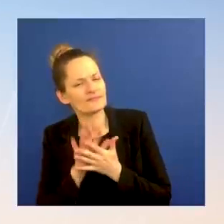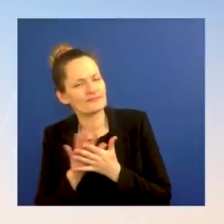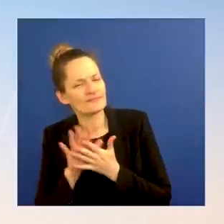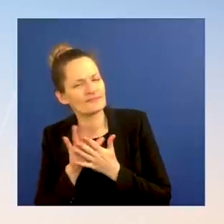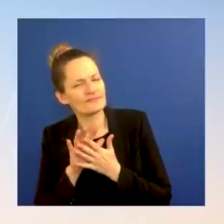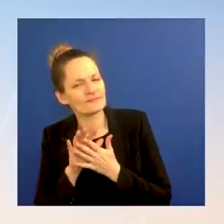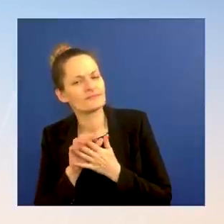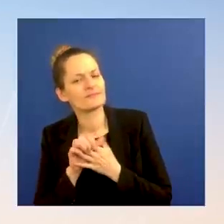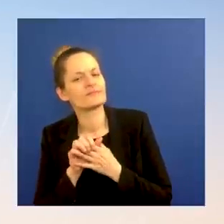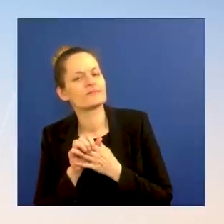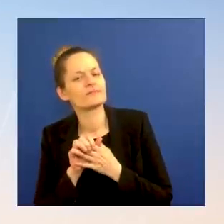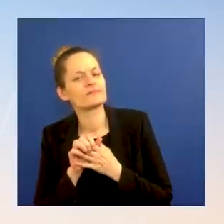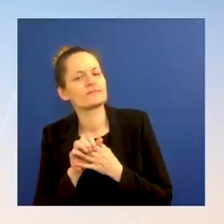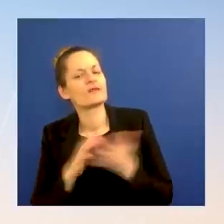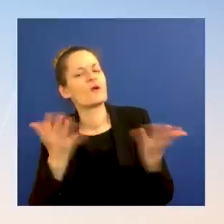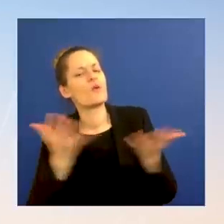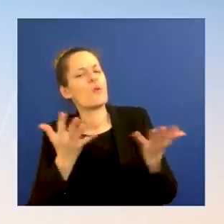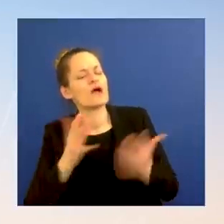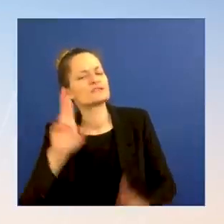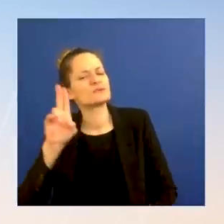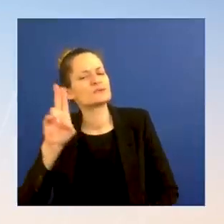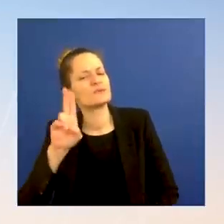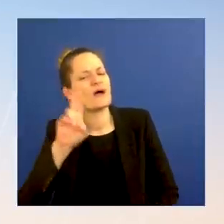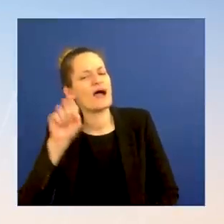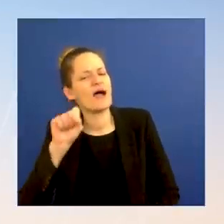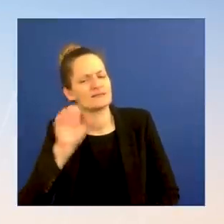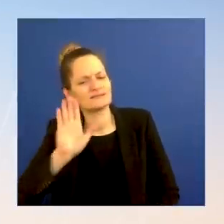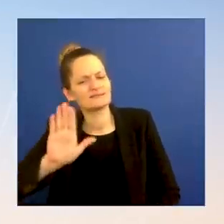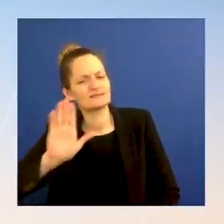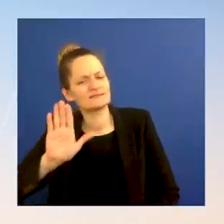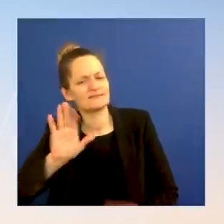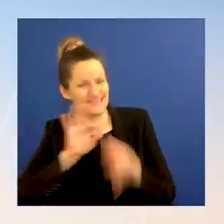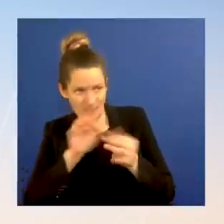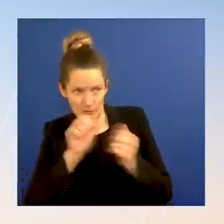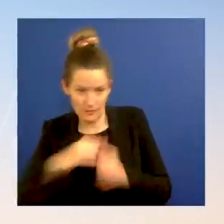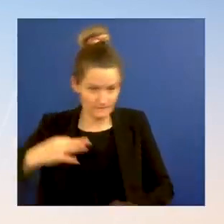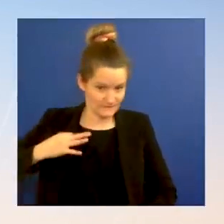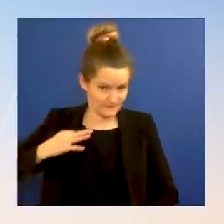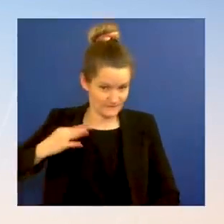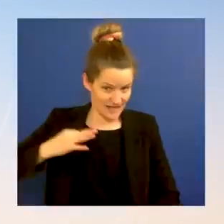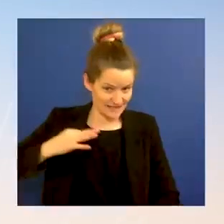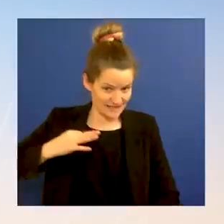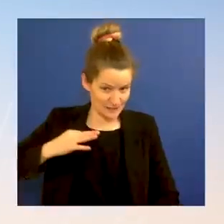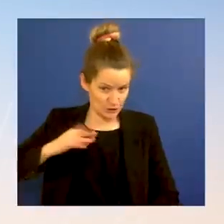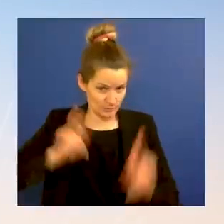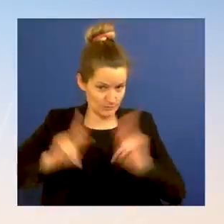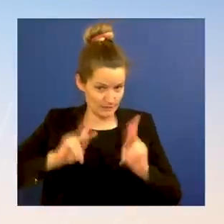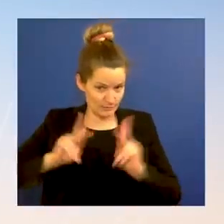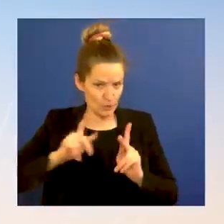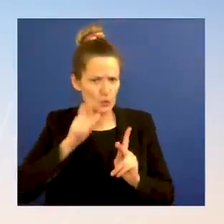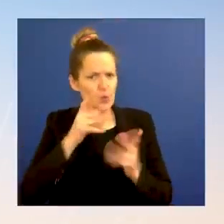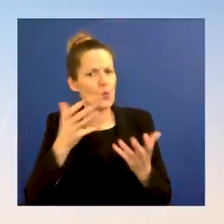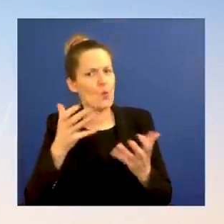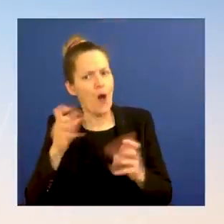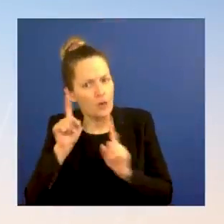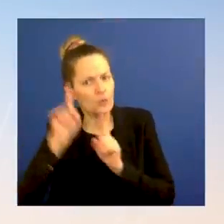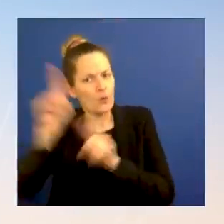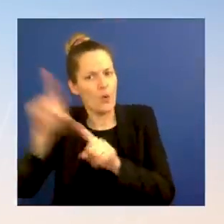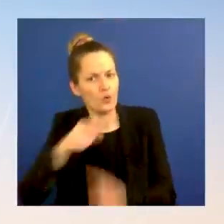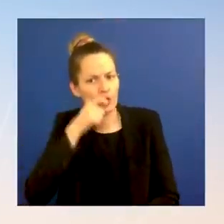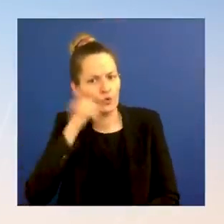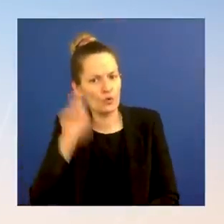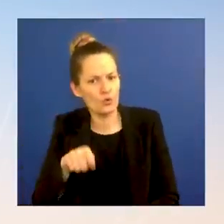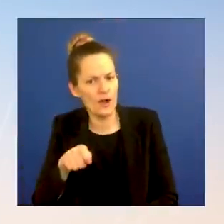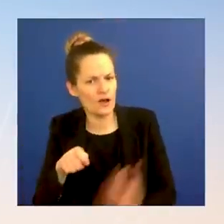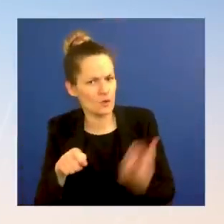encourage Americans go there to fight, or would you rather warn because they are not protected by Geneva Convention, and maybe also